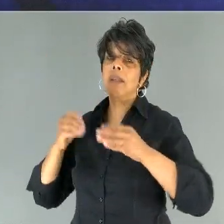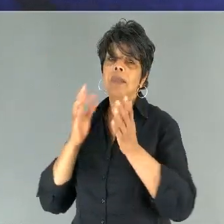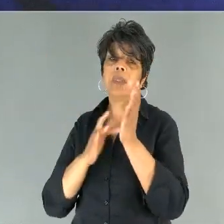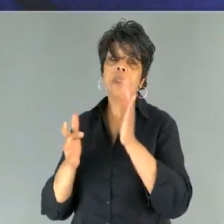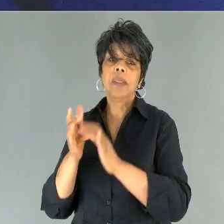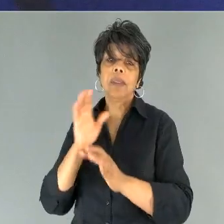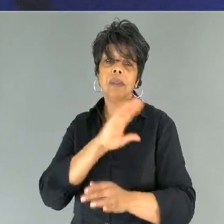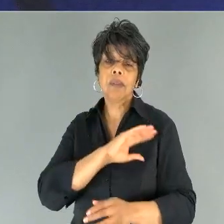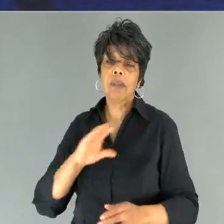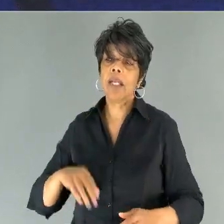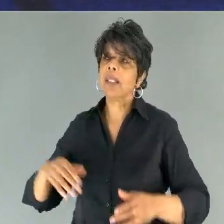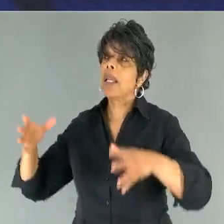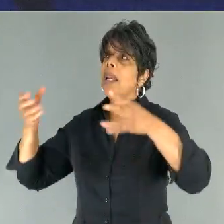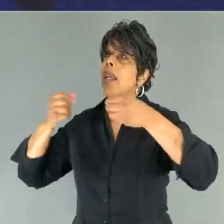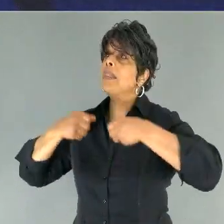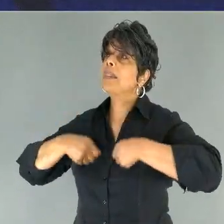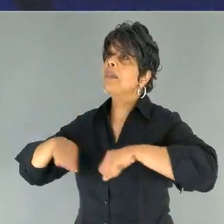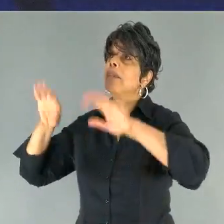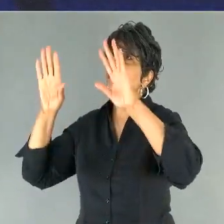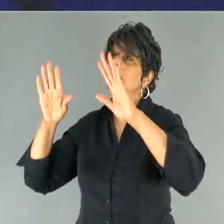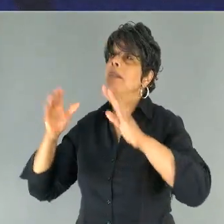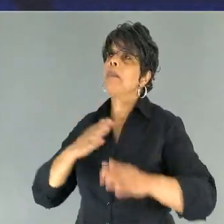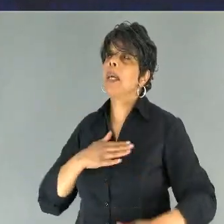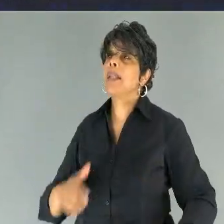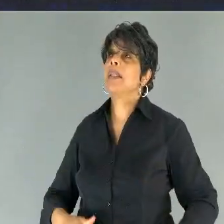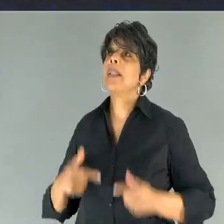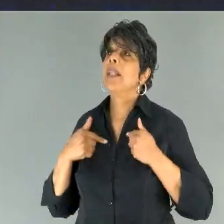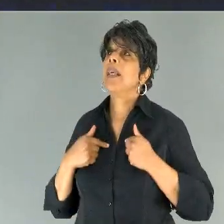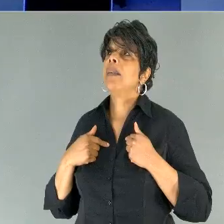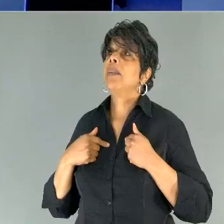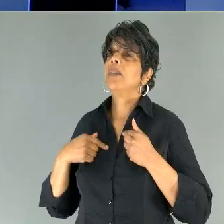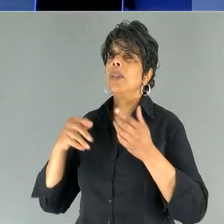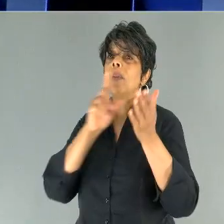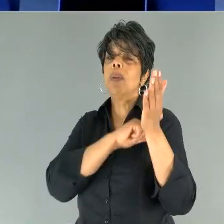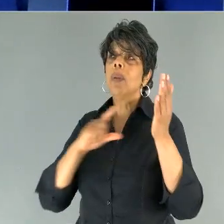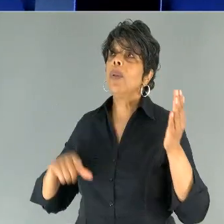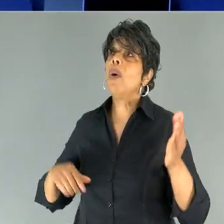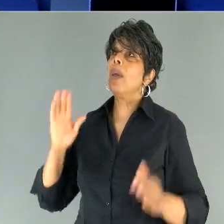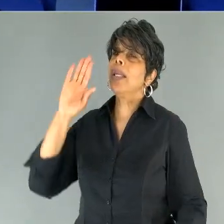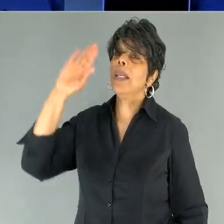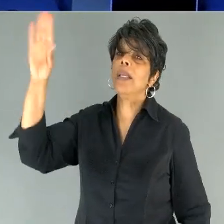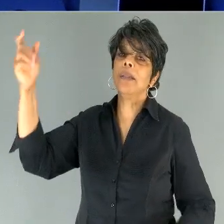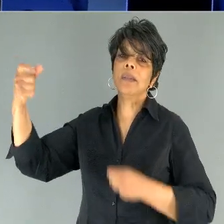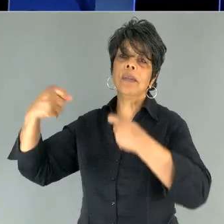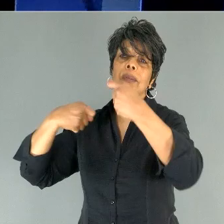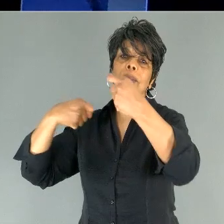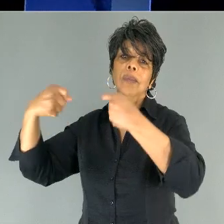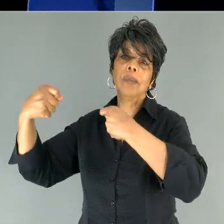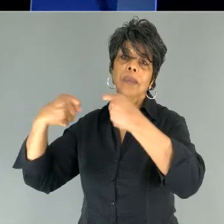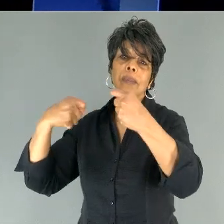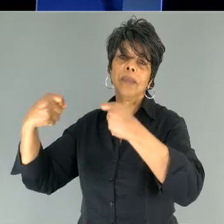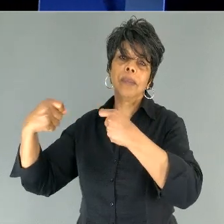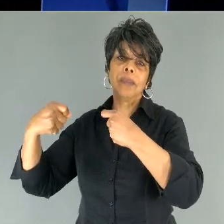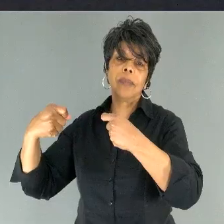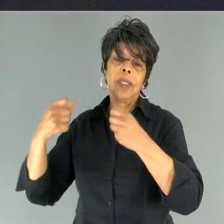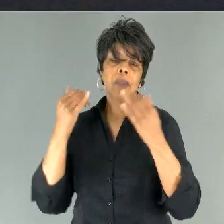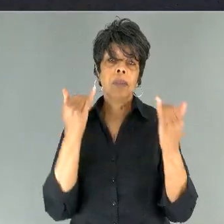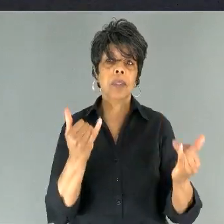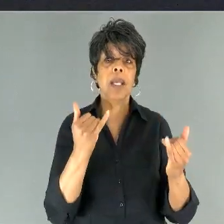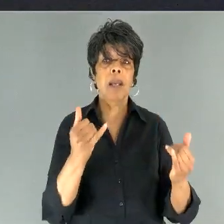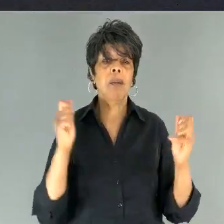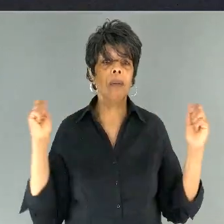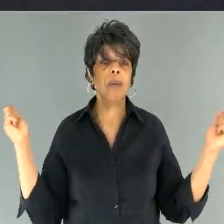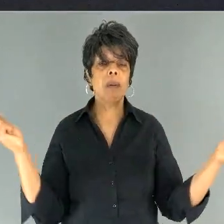my life to the Lordship of Jesus Christ. So while every head is bowed and everyone